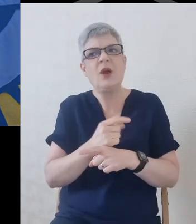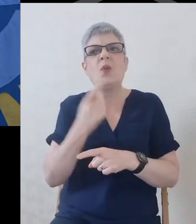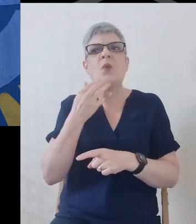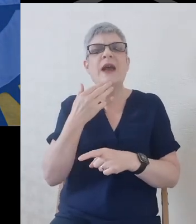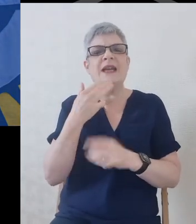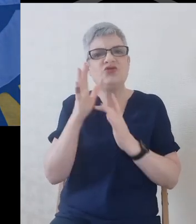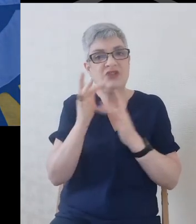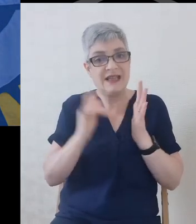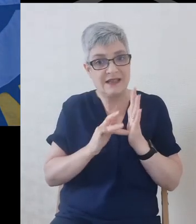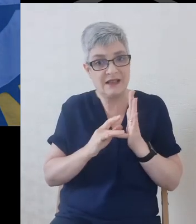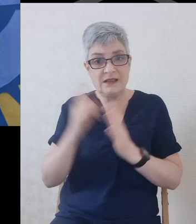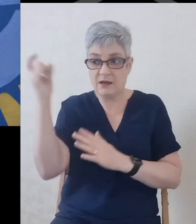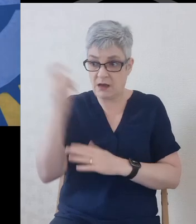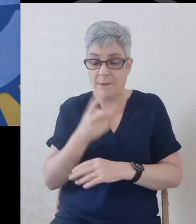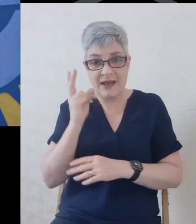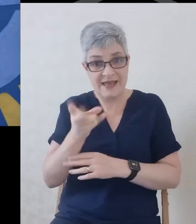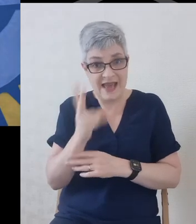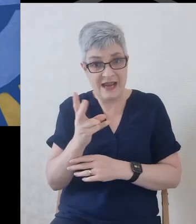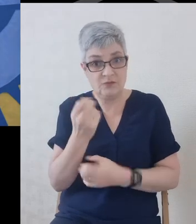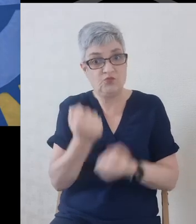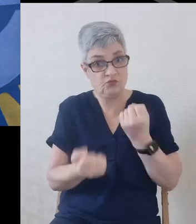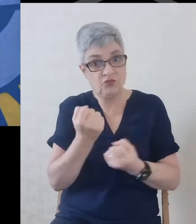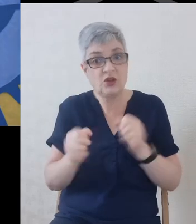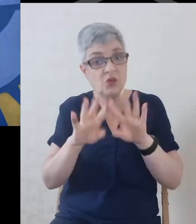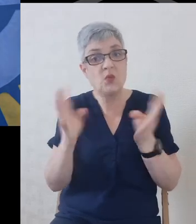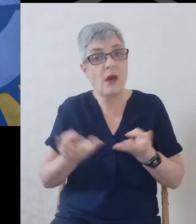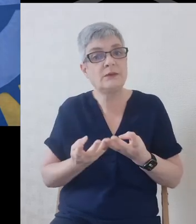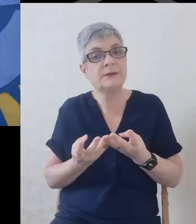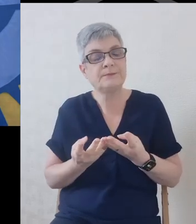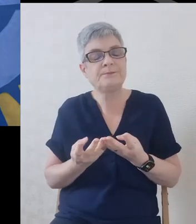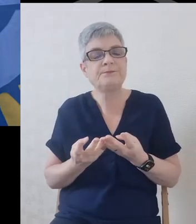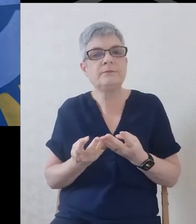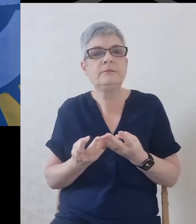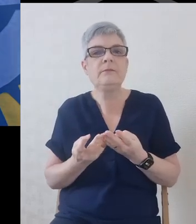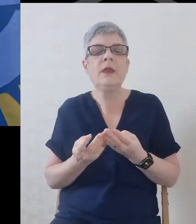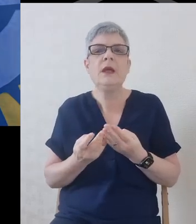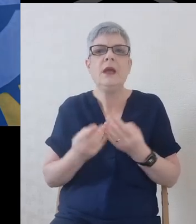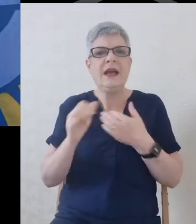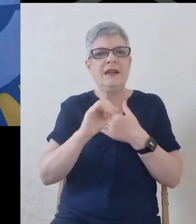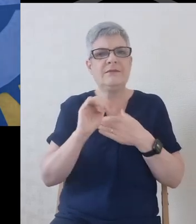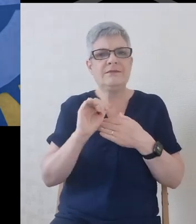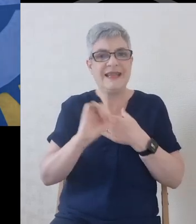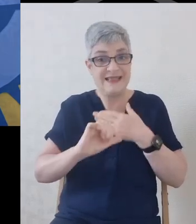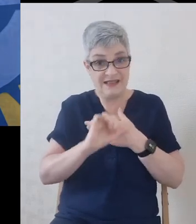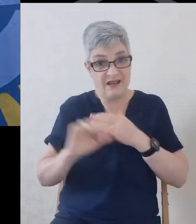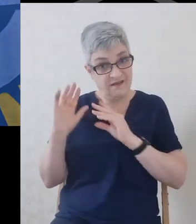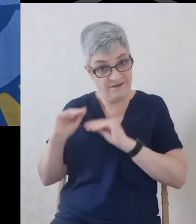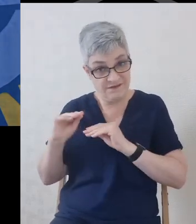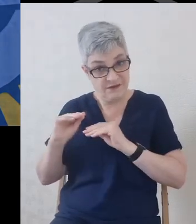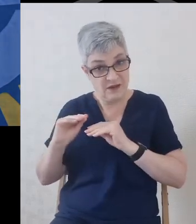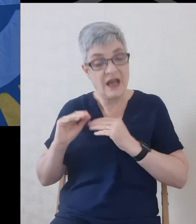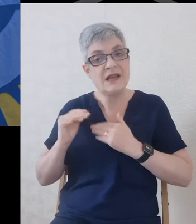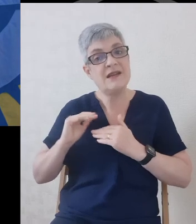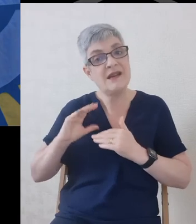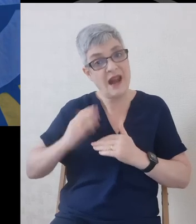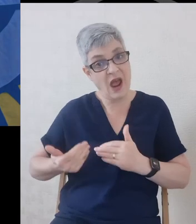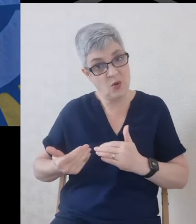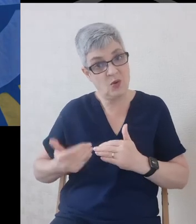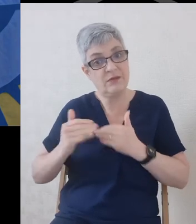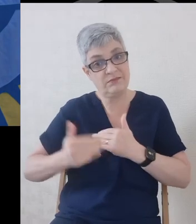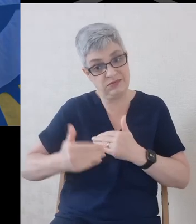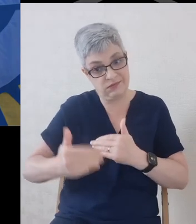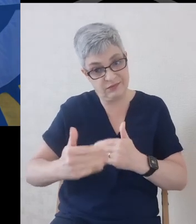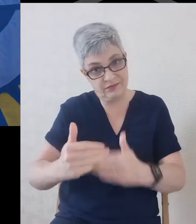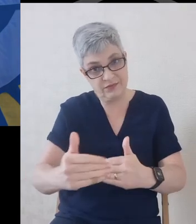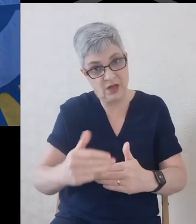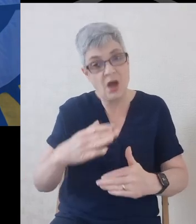end of time to judge the world. And in the few weeks after Easter, that's what I want to focus on, that